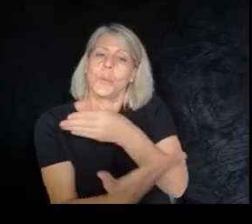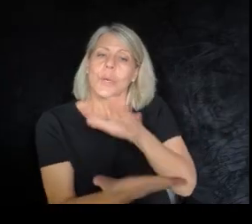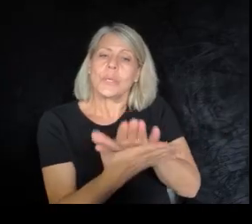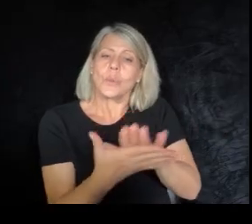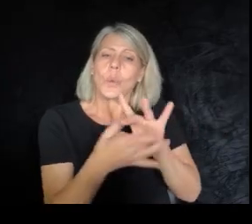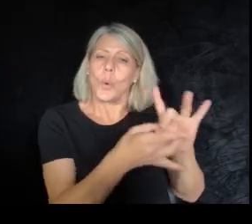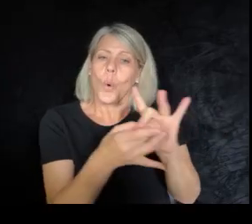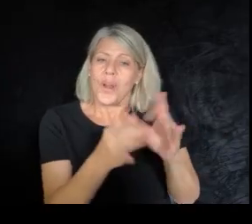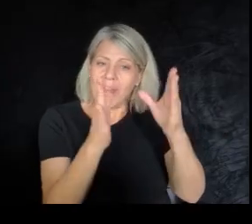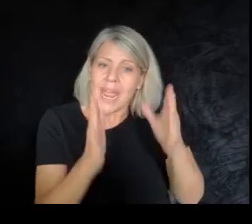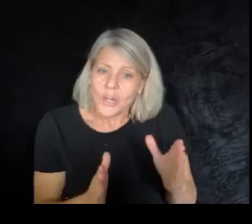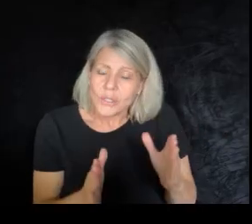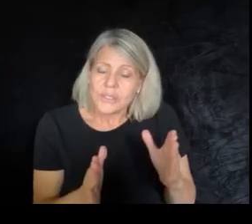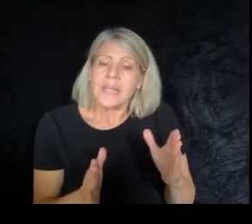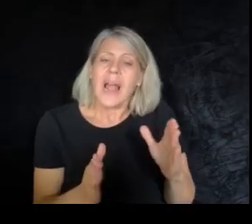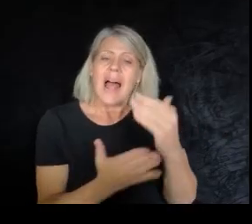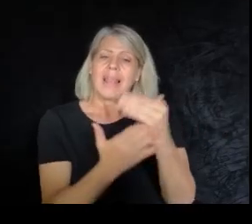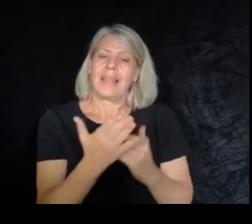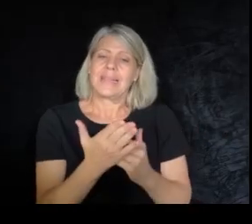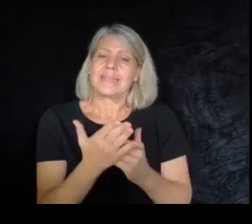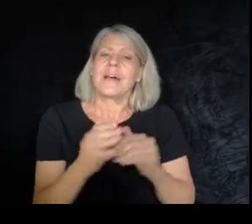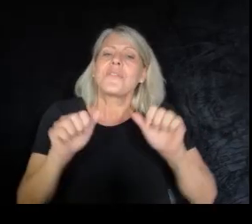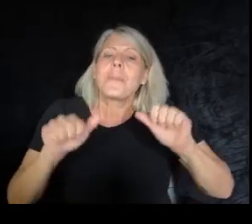list of transitioning children.